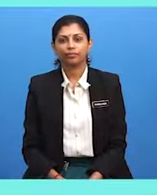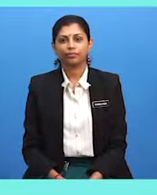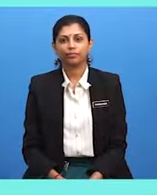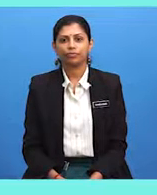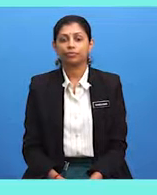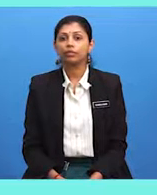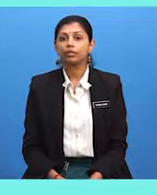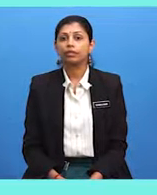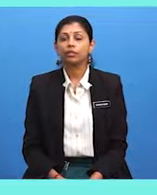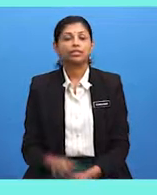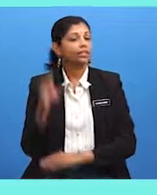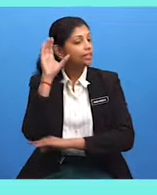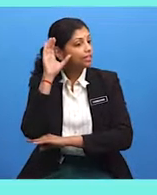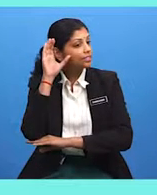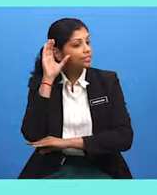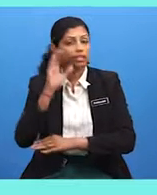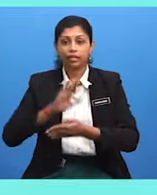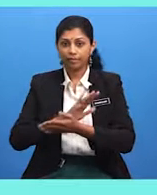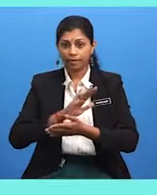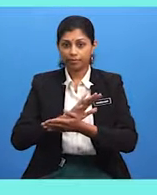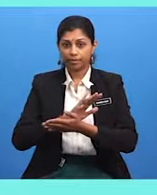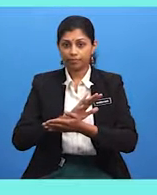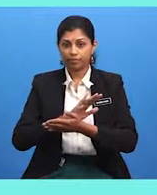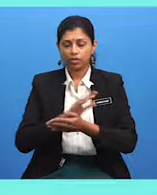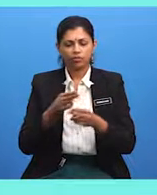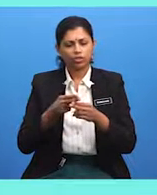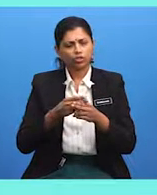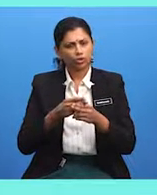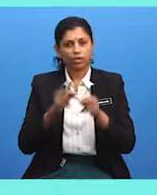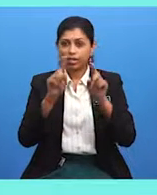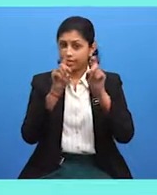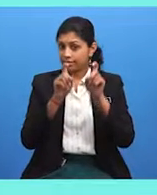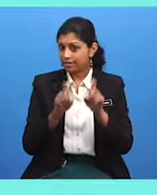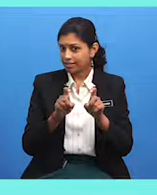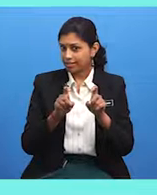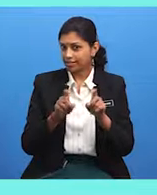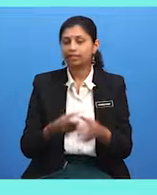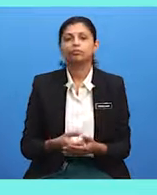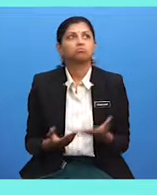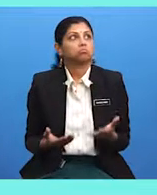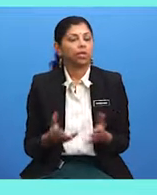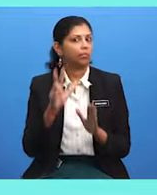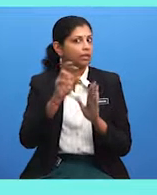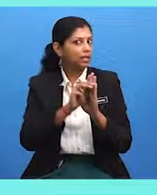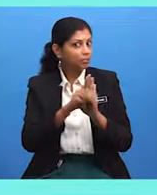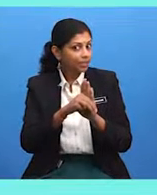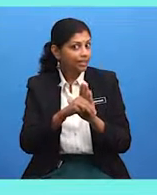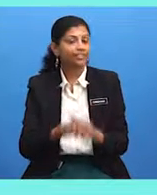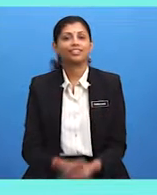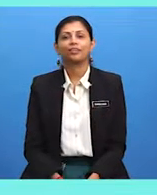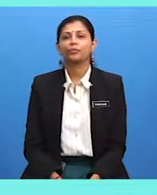paper is a short test about give or take 30 minutes.